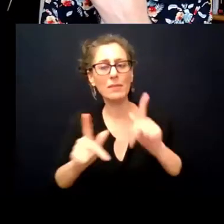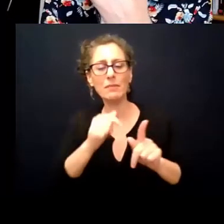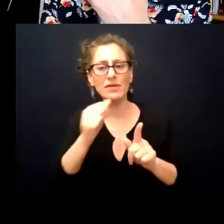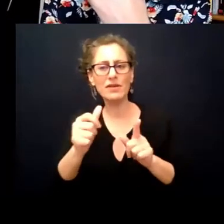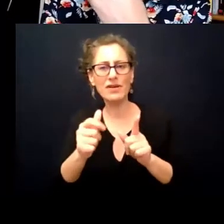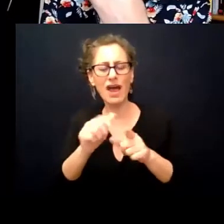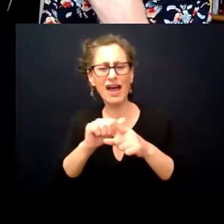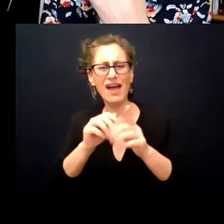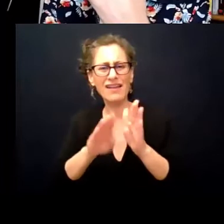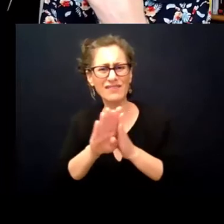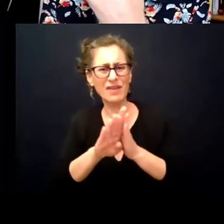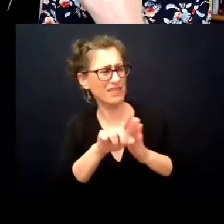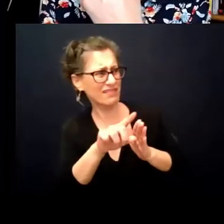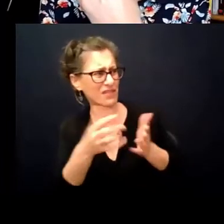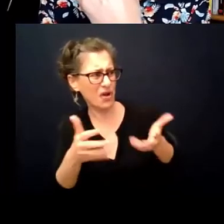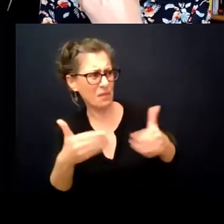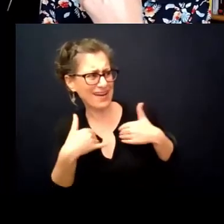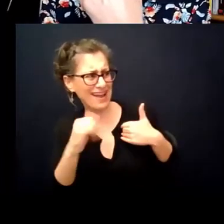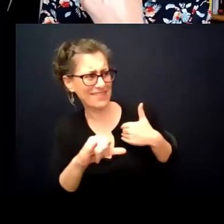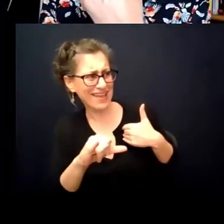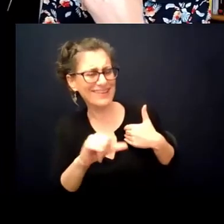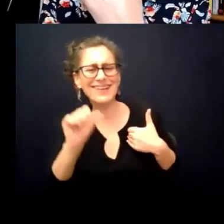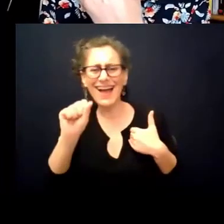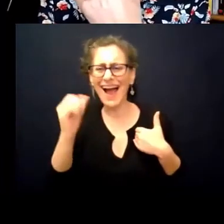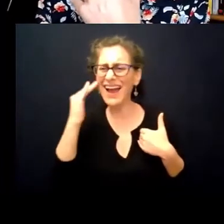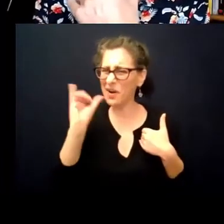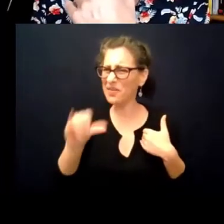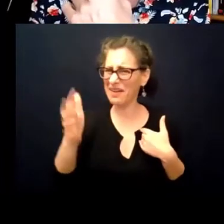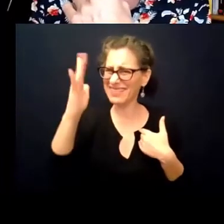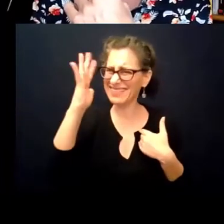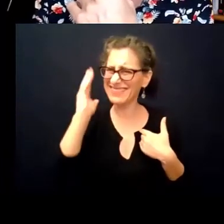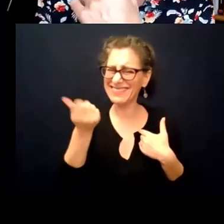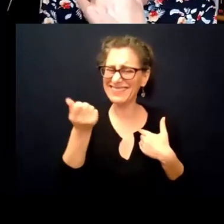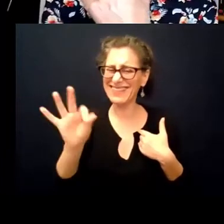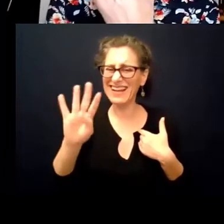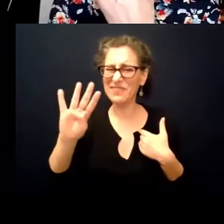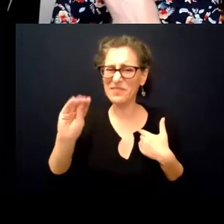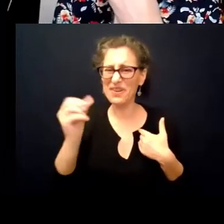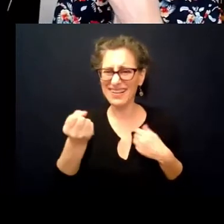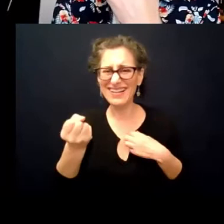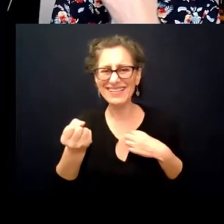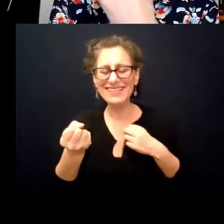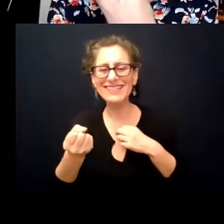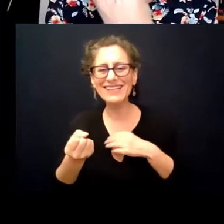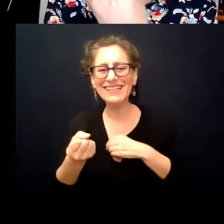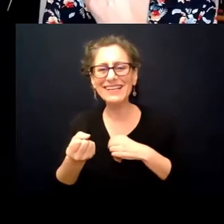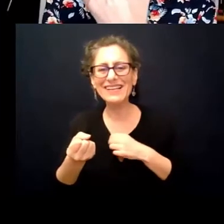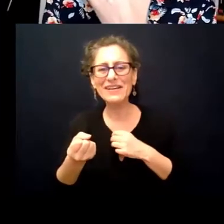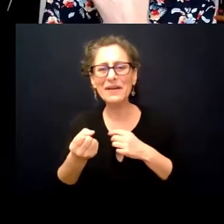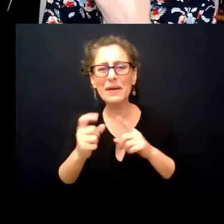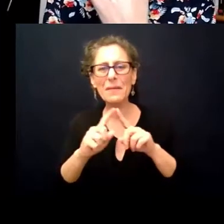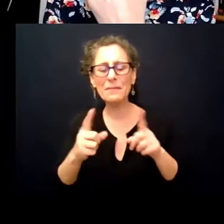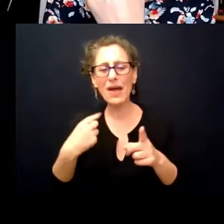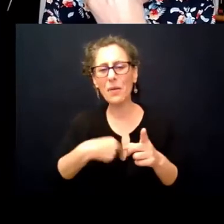that already out there, Lawrence? What's that? Yeah, this is 1940s. It was a thing called Eyes in the Night. We've got, that's something we talk